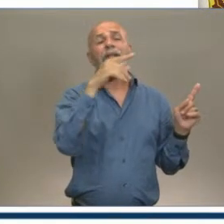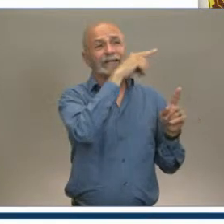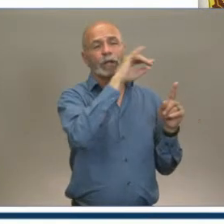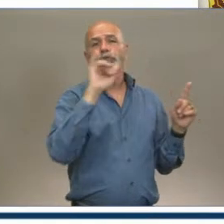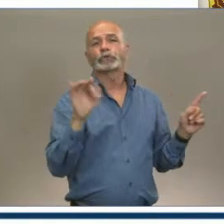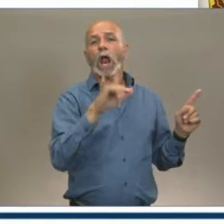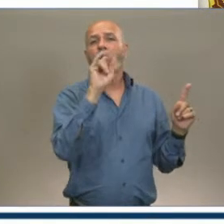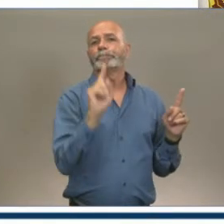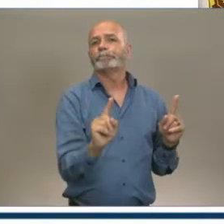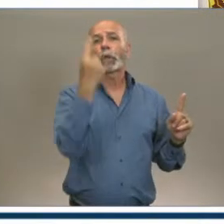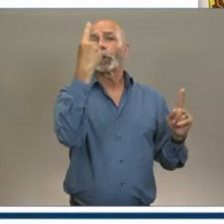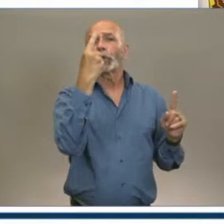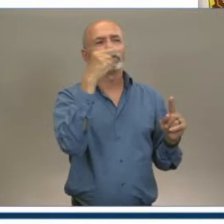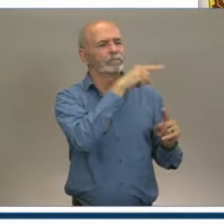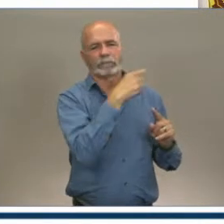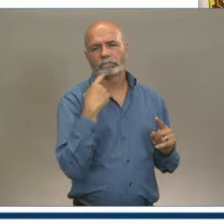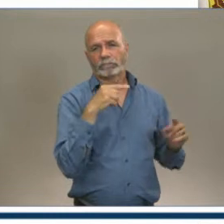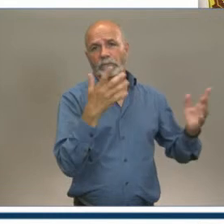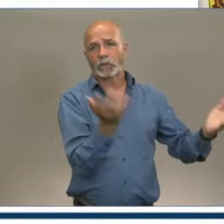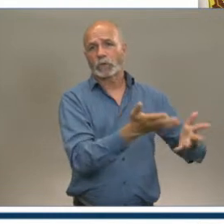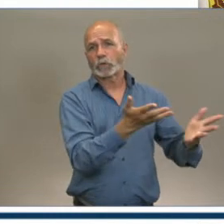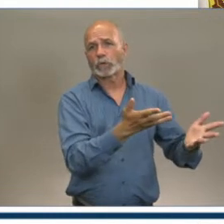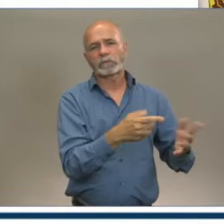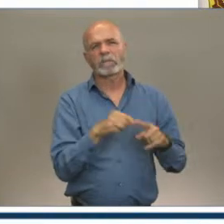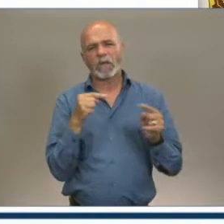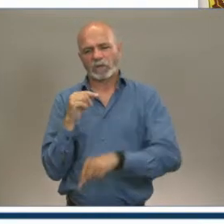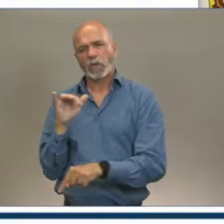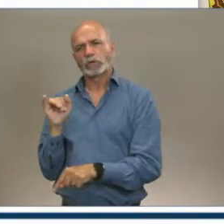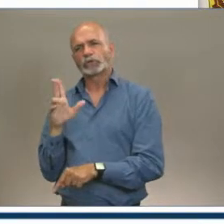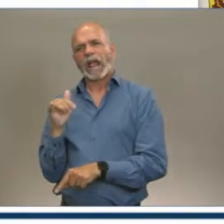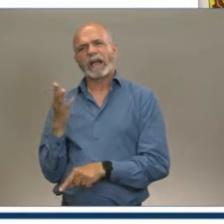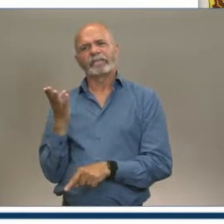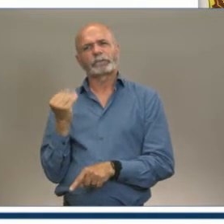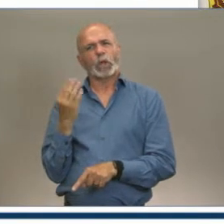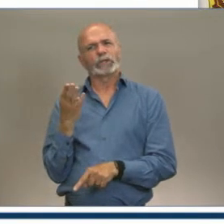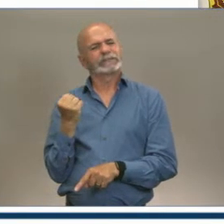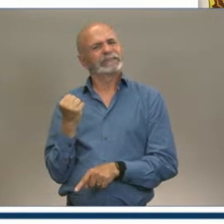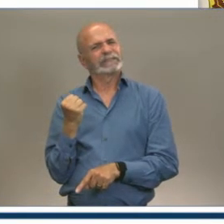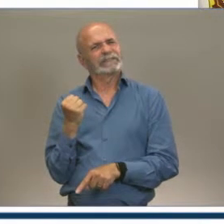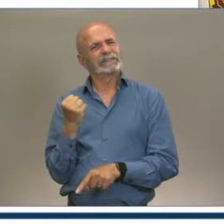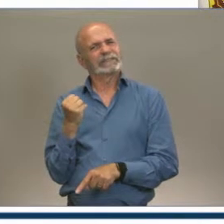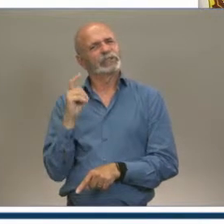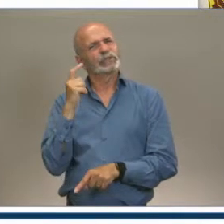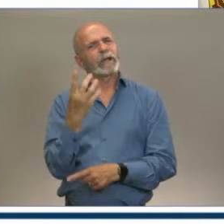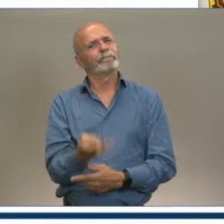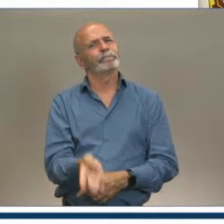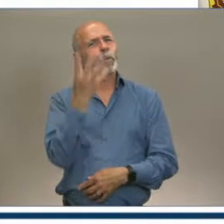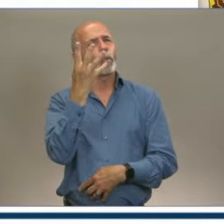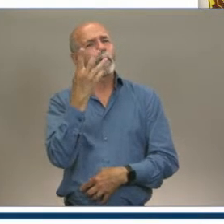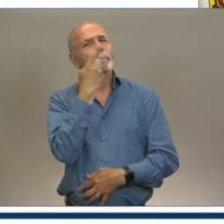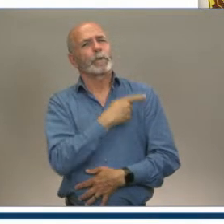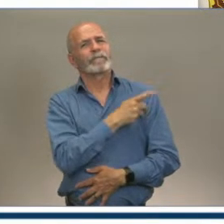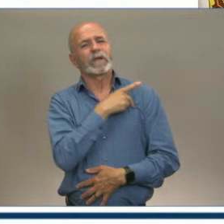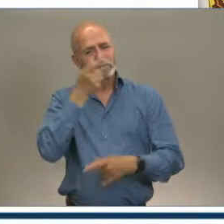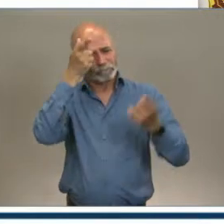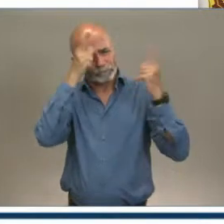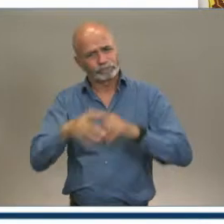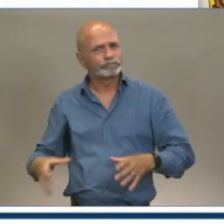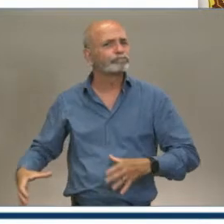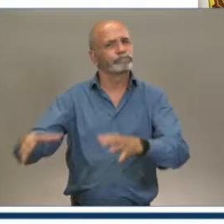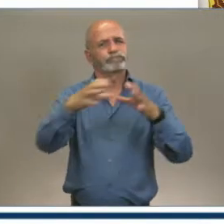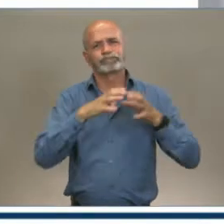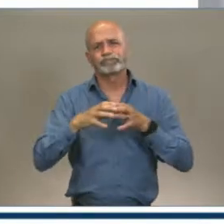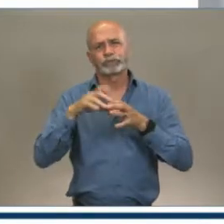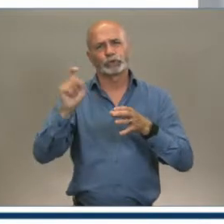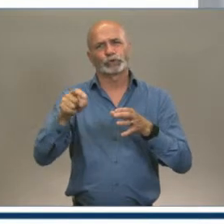What's your stance on that? Do you think it's important that all 4 be on the same page at least when we open to the rest of Canada? Ideally, that's what I